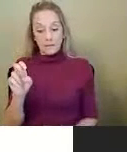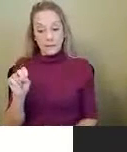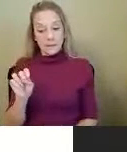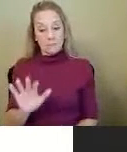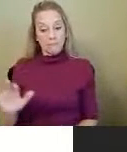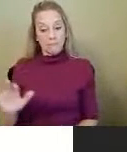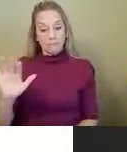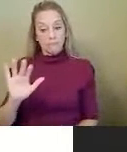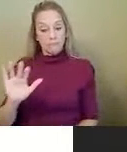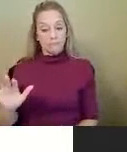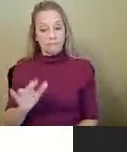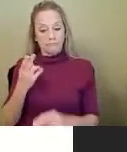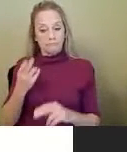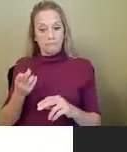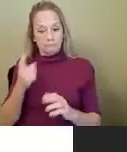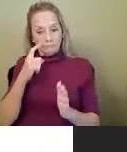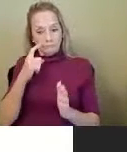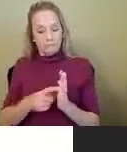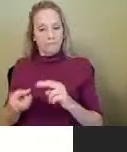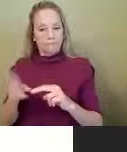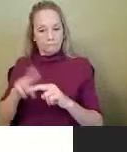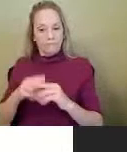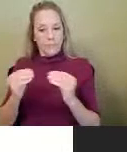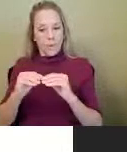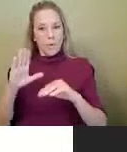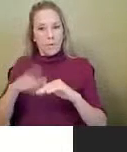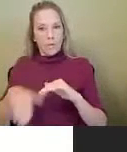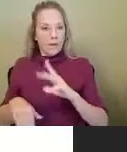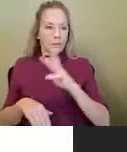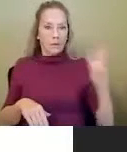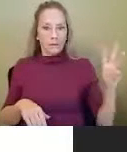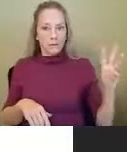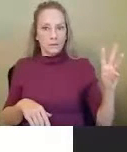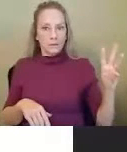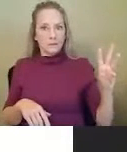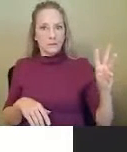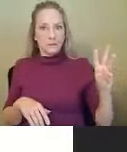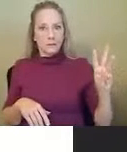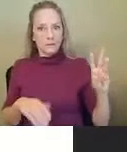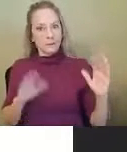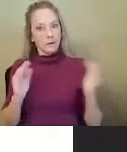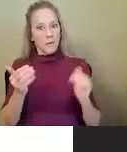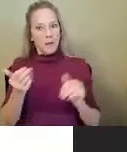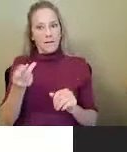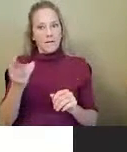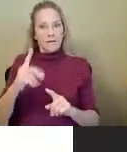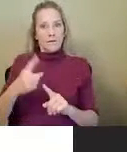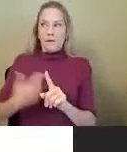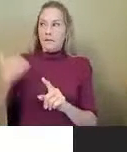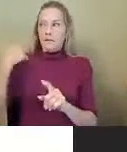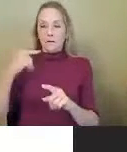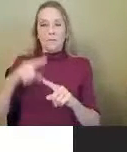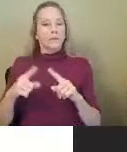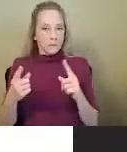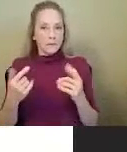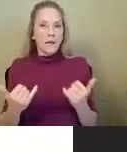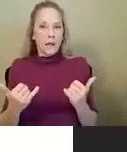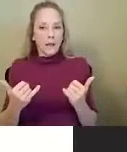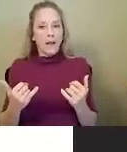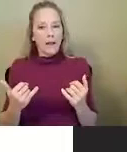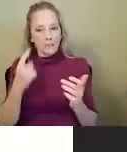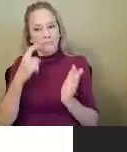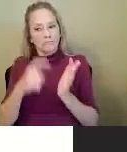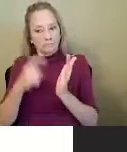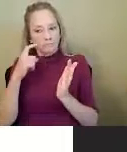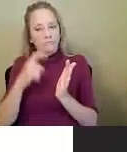is seeing this much more dramatically than the western portion, as opposed to what happened a few months ago. But this is happening in spots all over